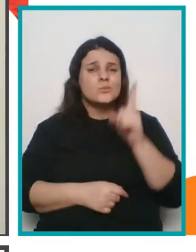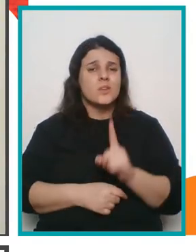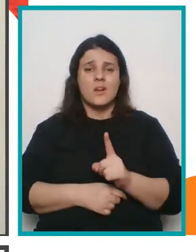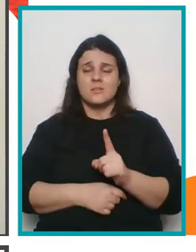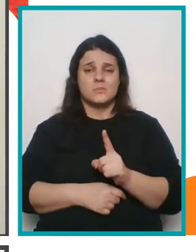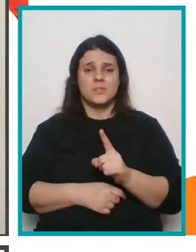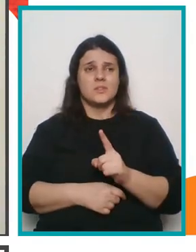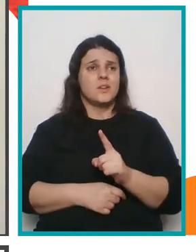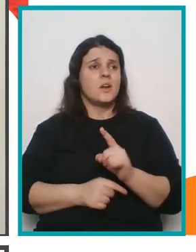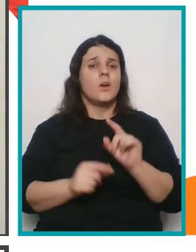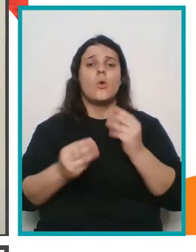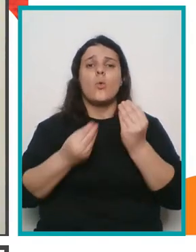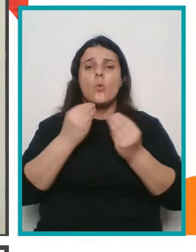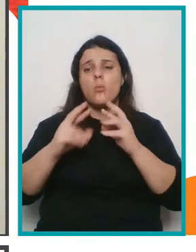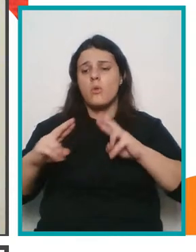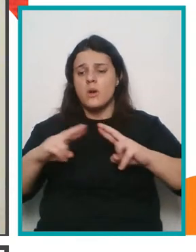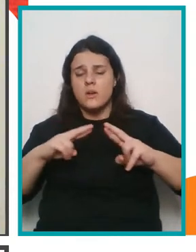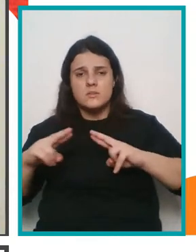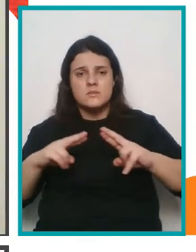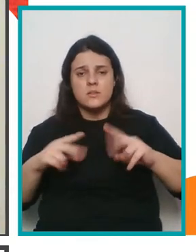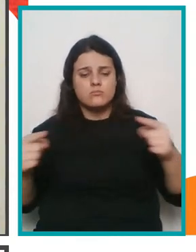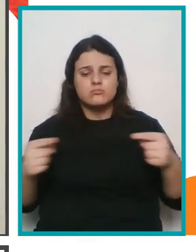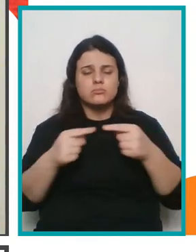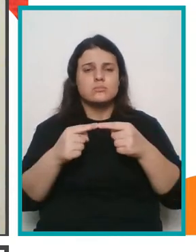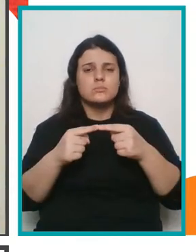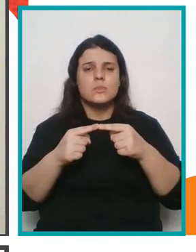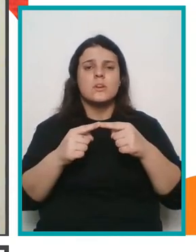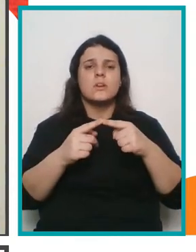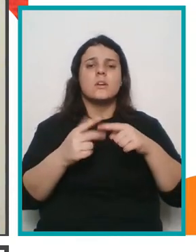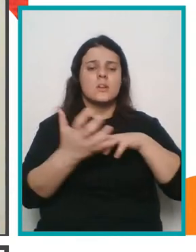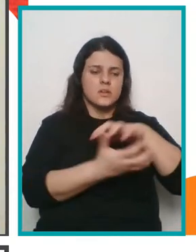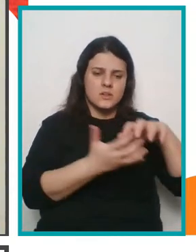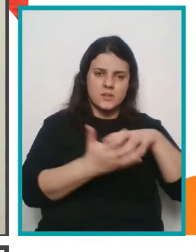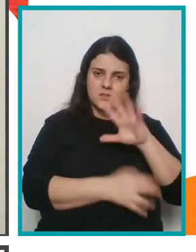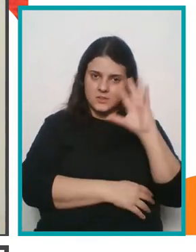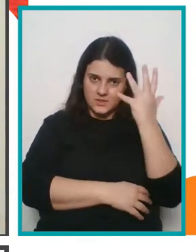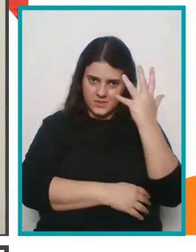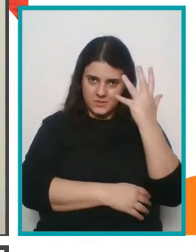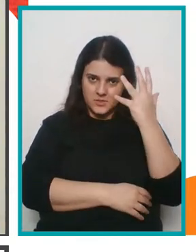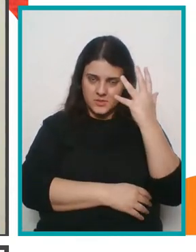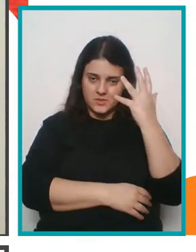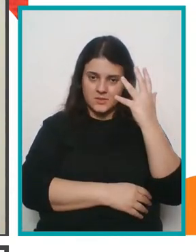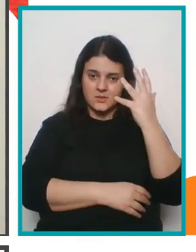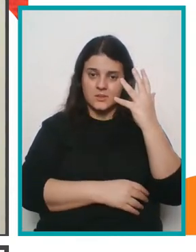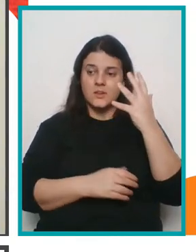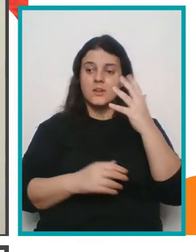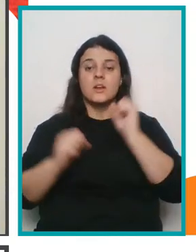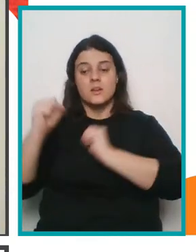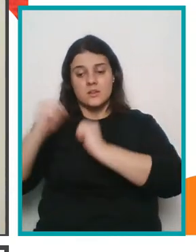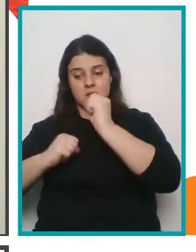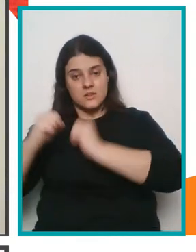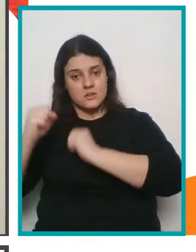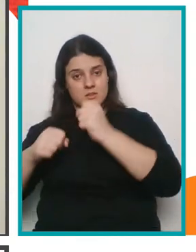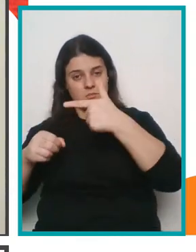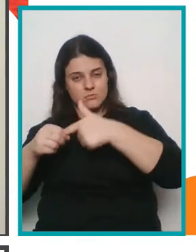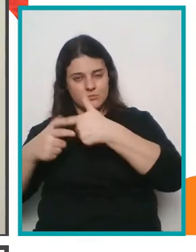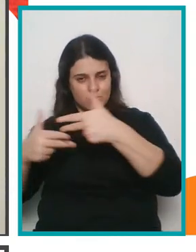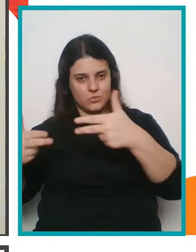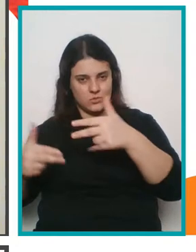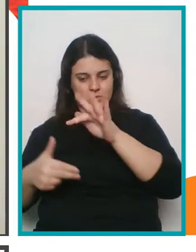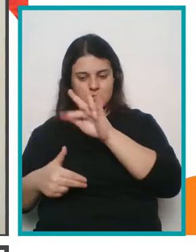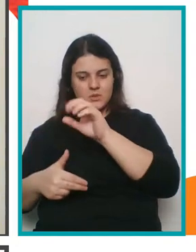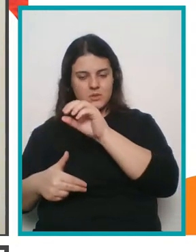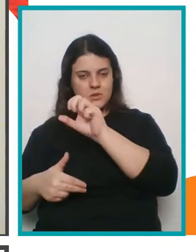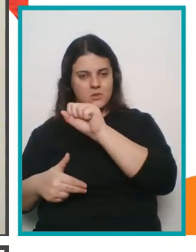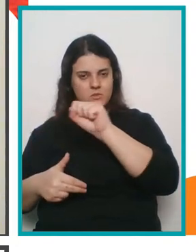them do not have the knowledge of the necessary science, because many of them have not